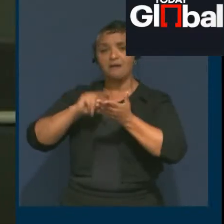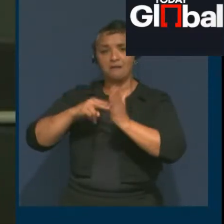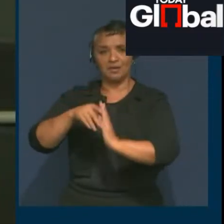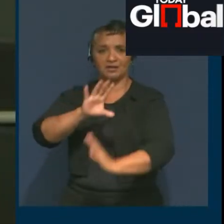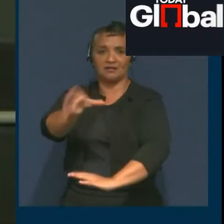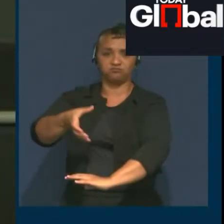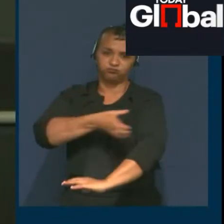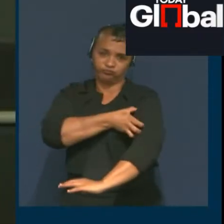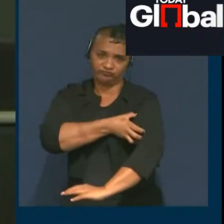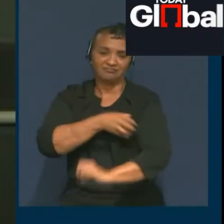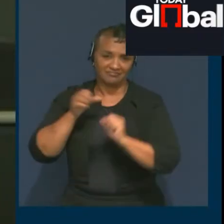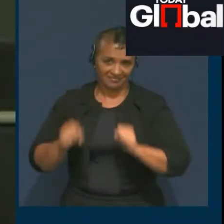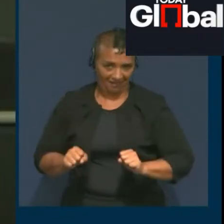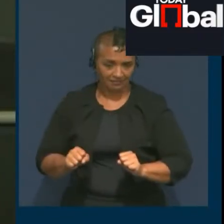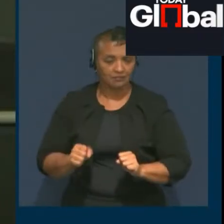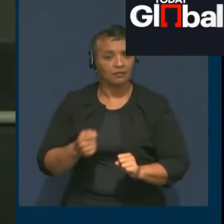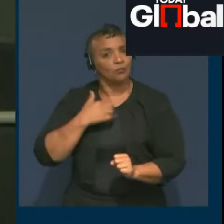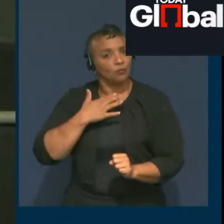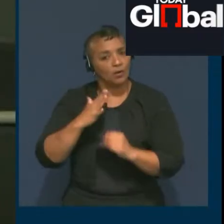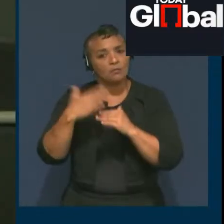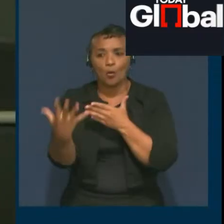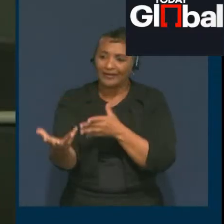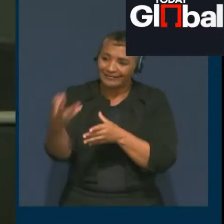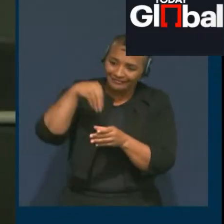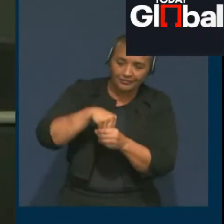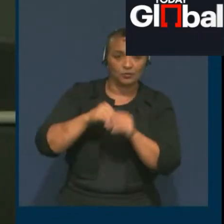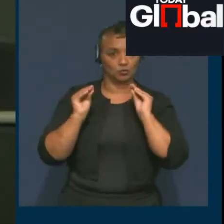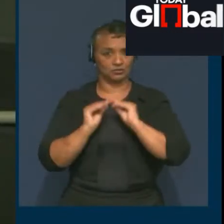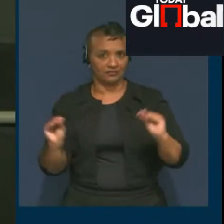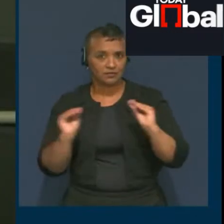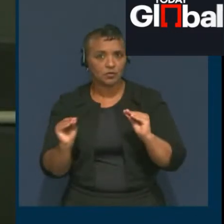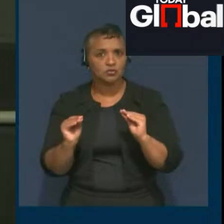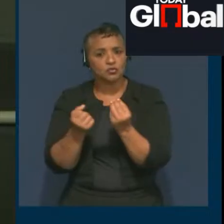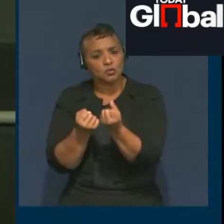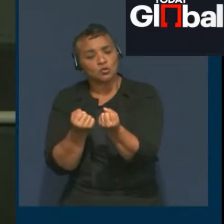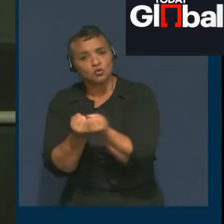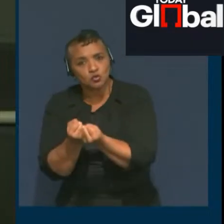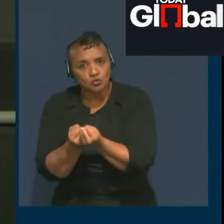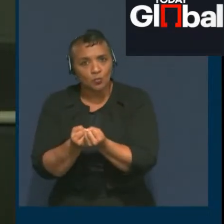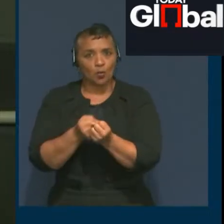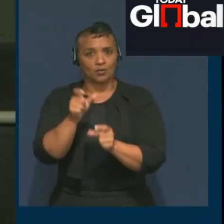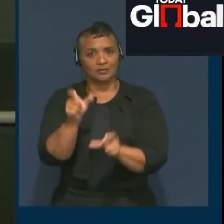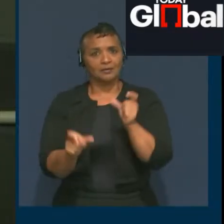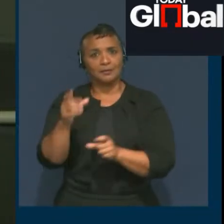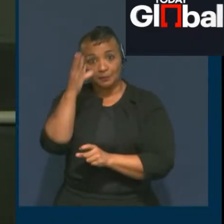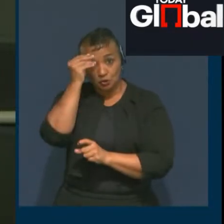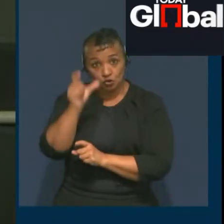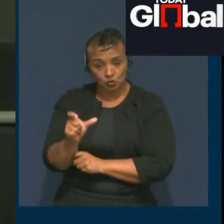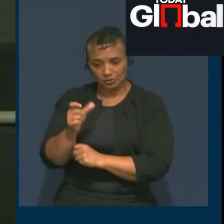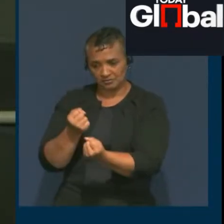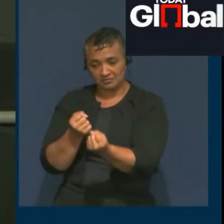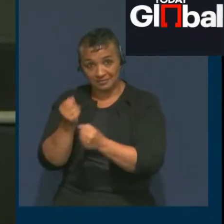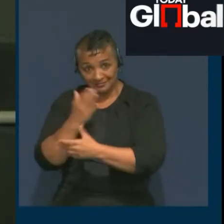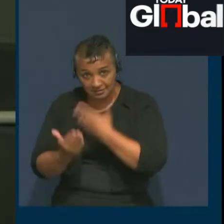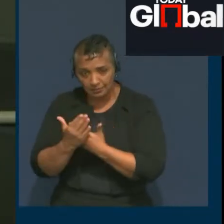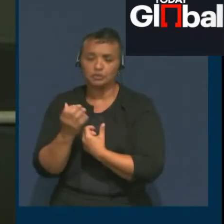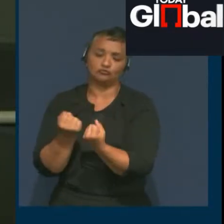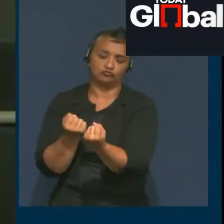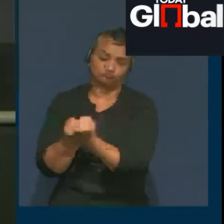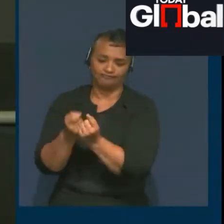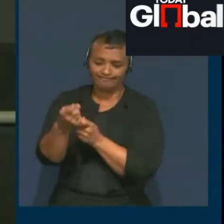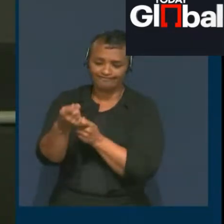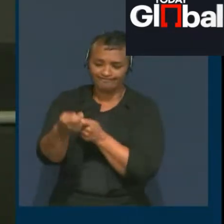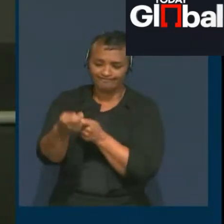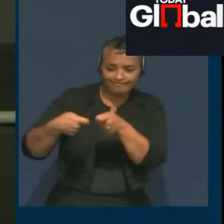are working to strengthen inclusive education and provide support according to the individual needs of students with disabilities. The strategy